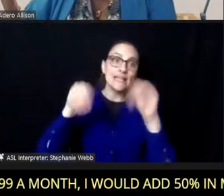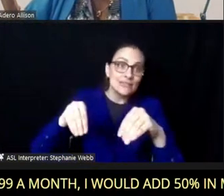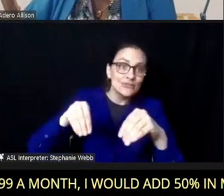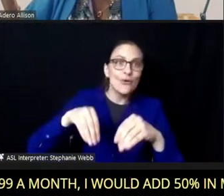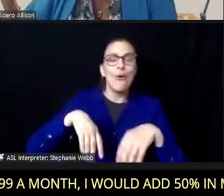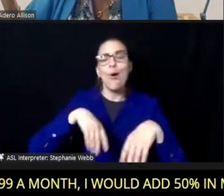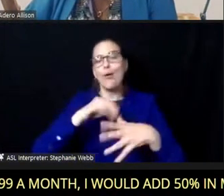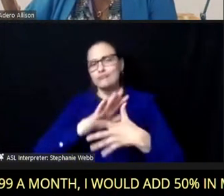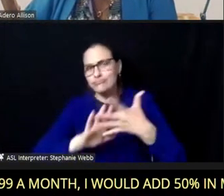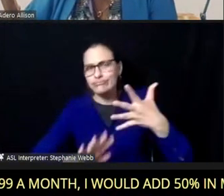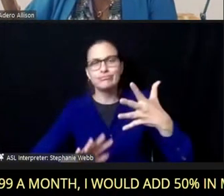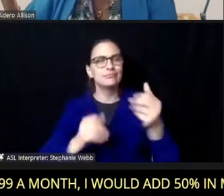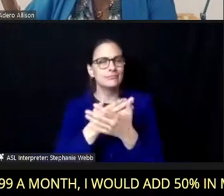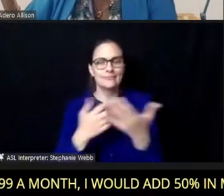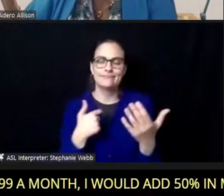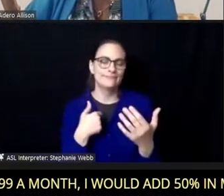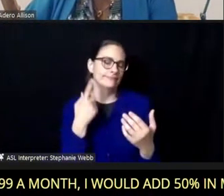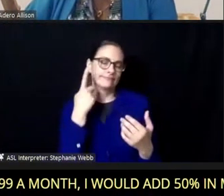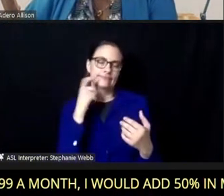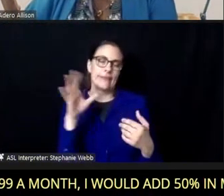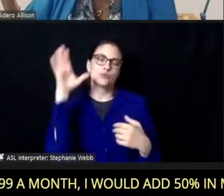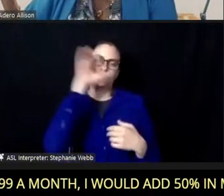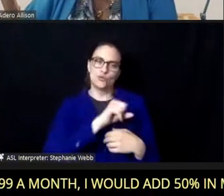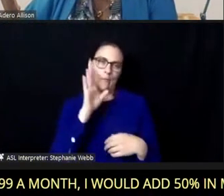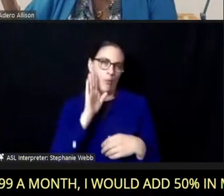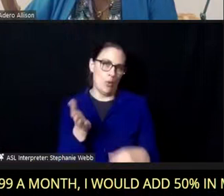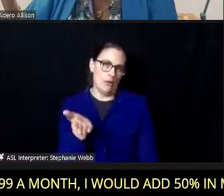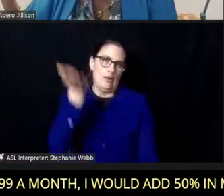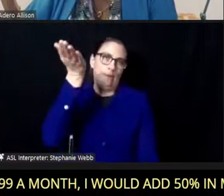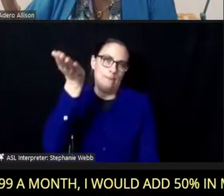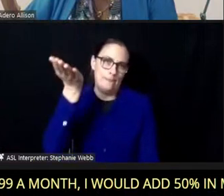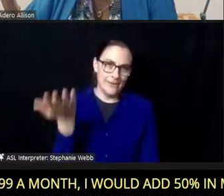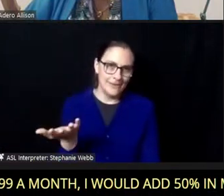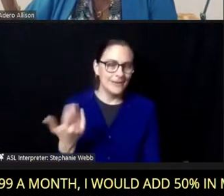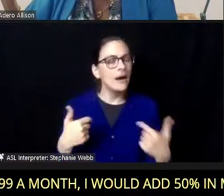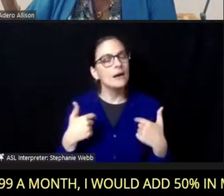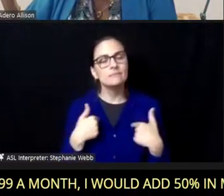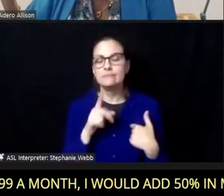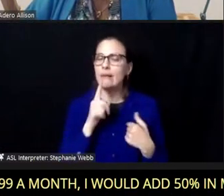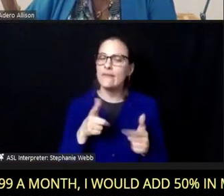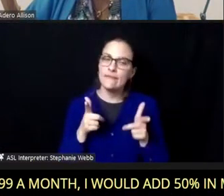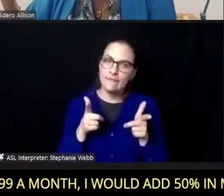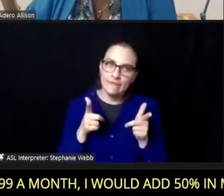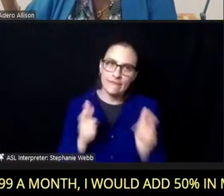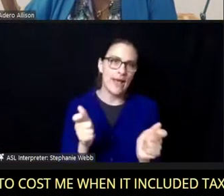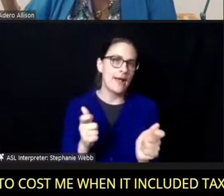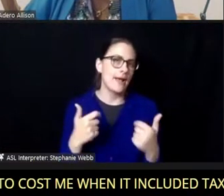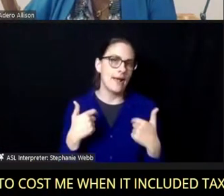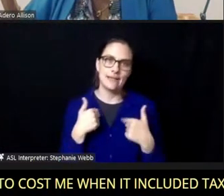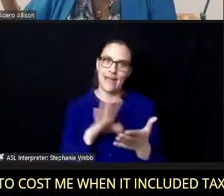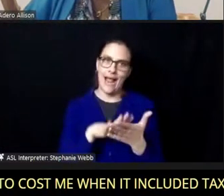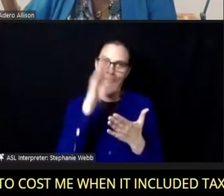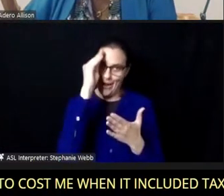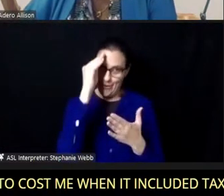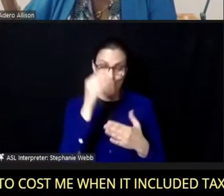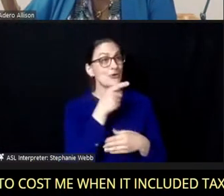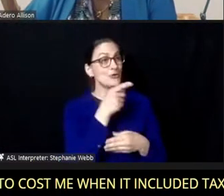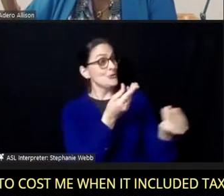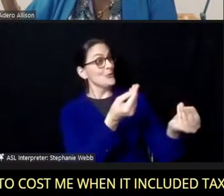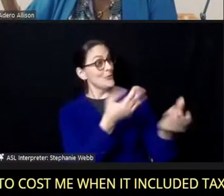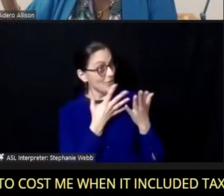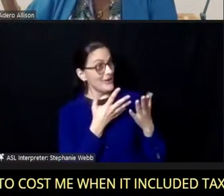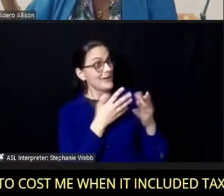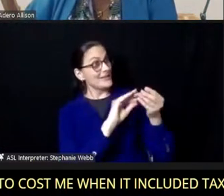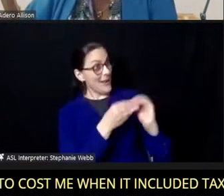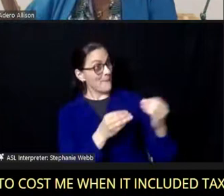learned very quickly that I was never going to get the quoted number. And I just had a little mnemonic for myself to jump to